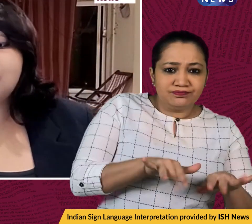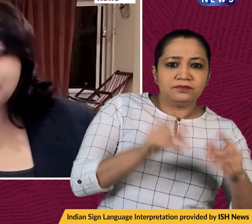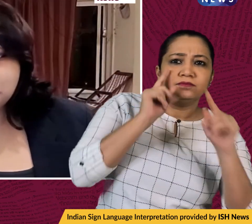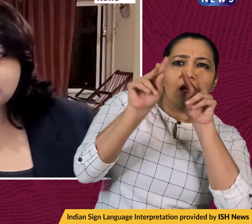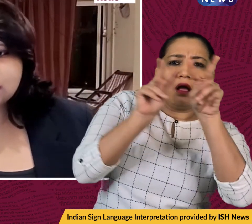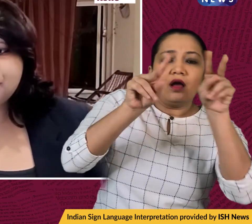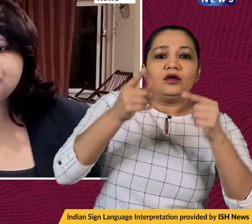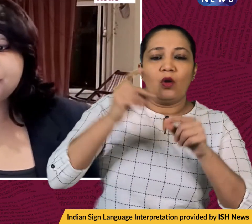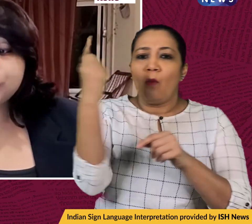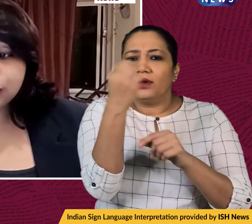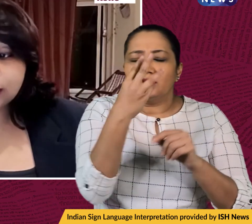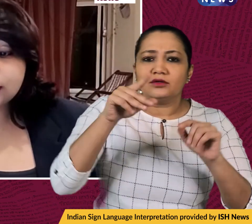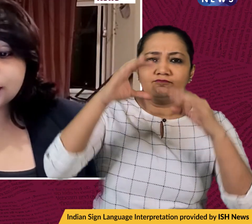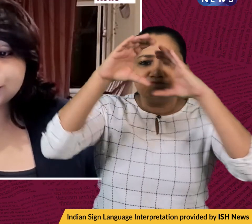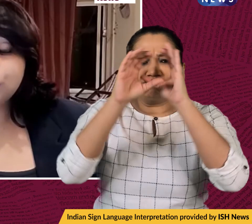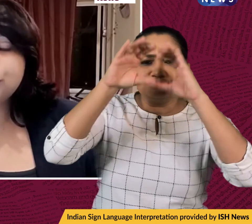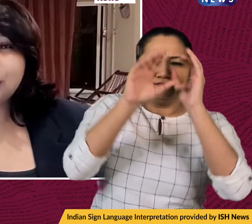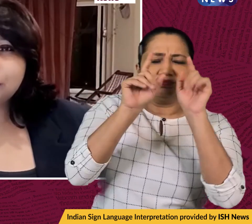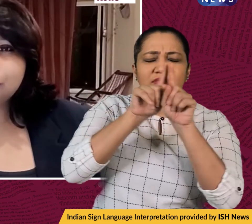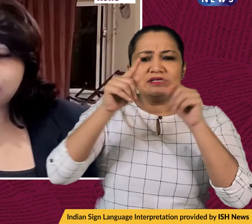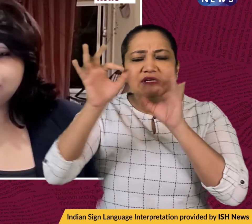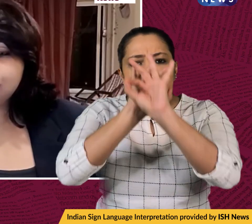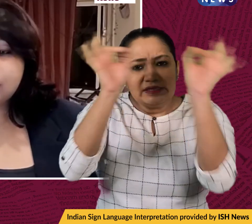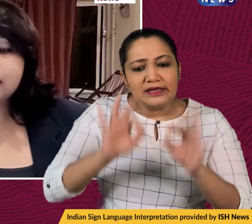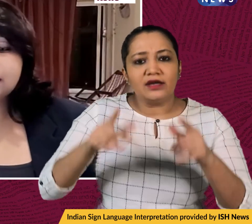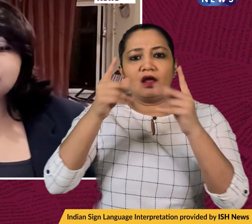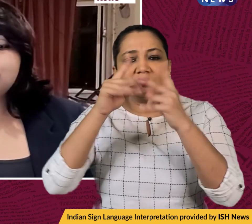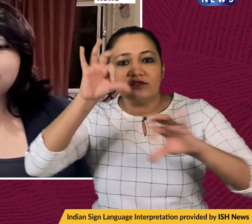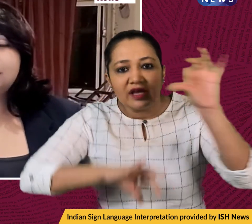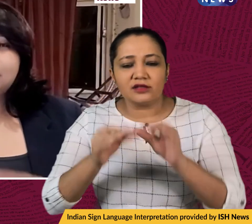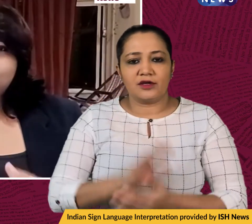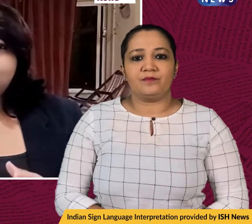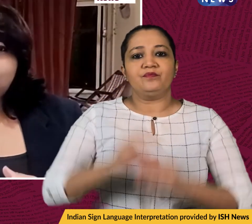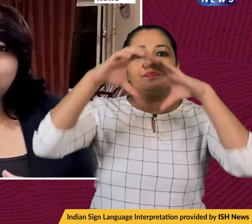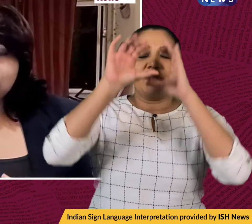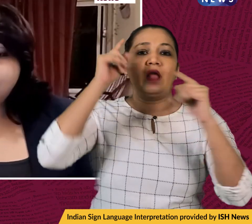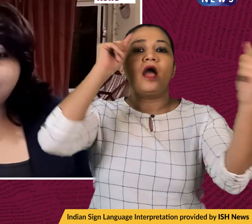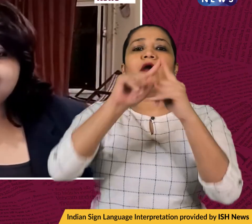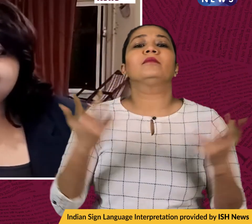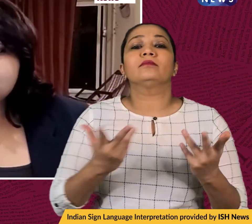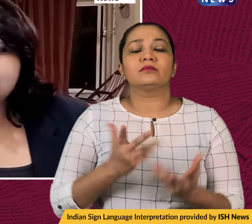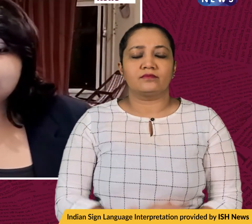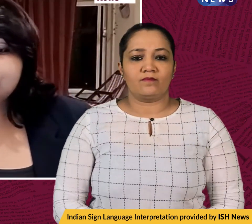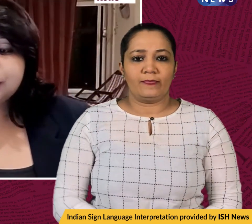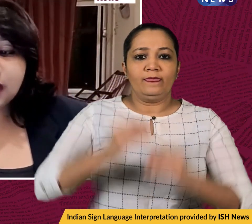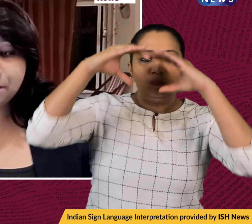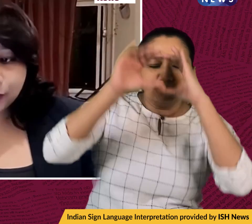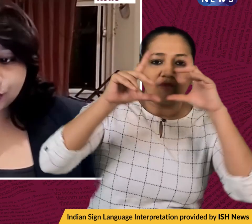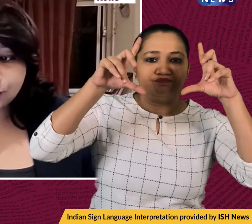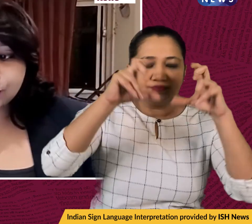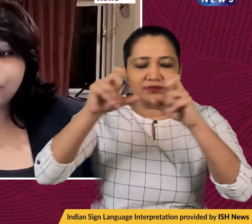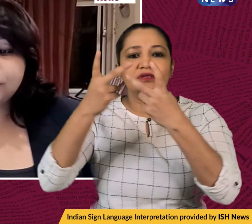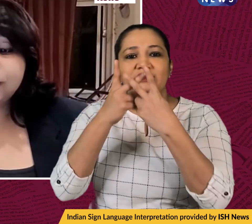spend the coming months tuning the telescope to get it ready for science. And this is what telescope's goals are. It's to